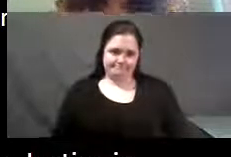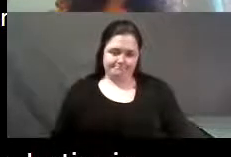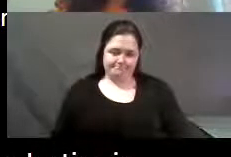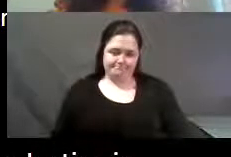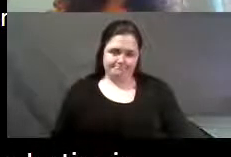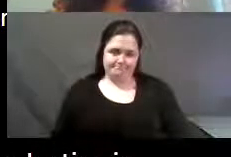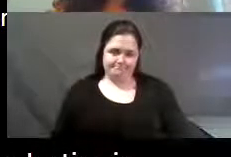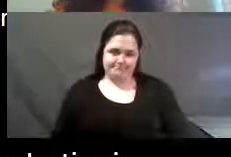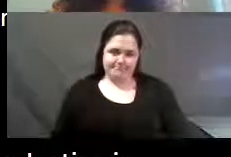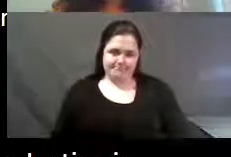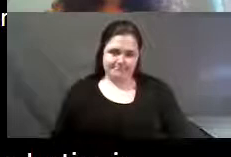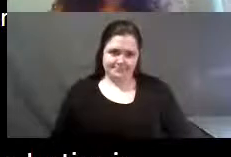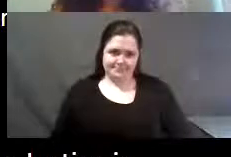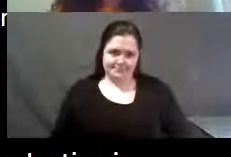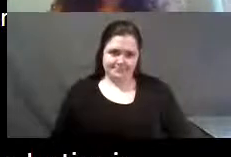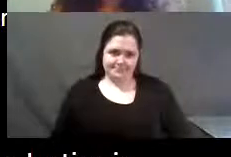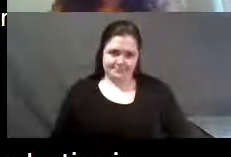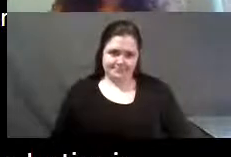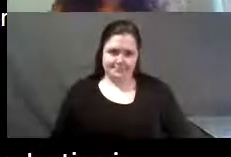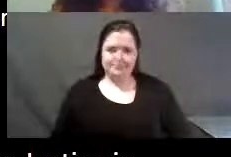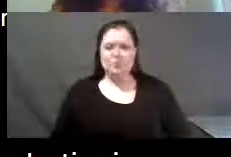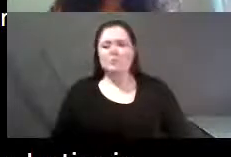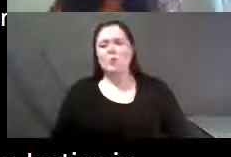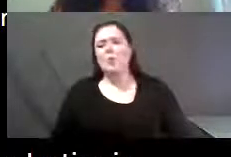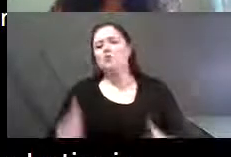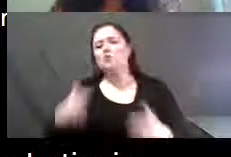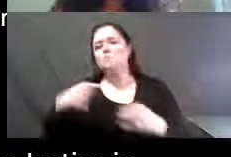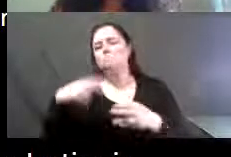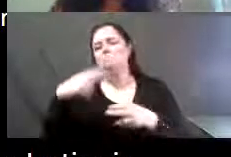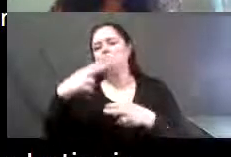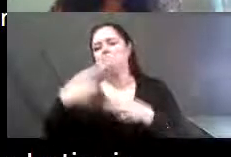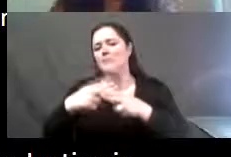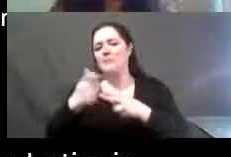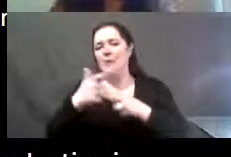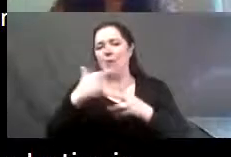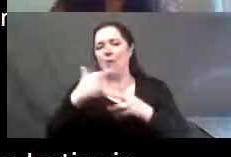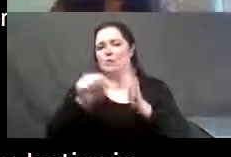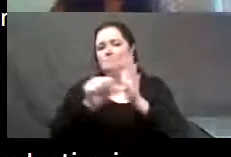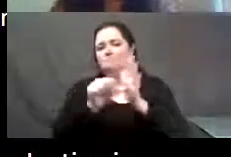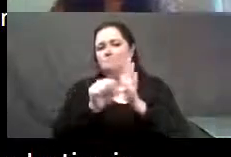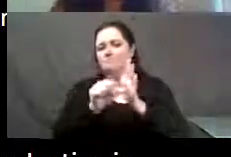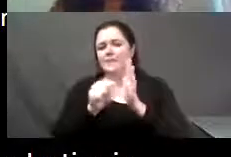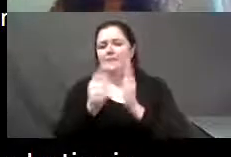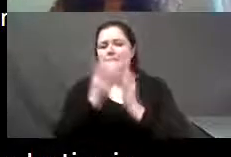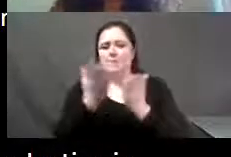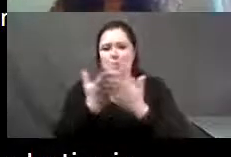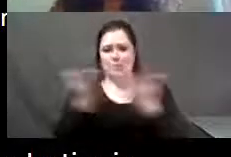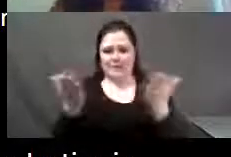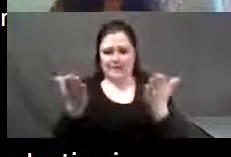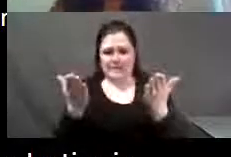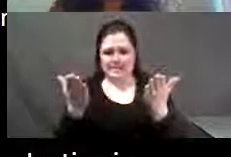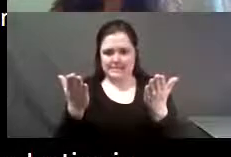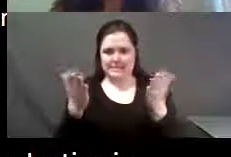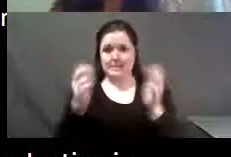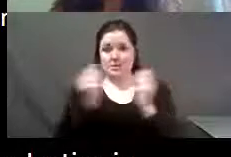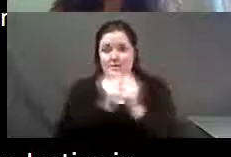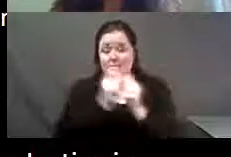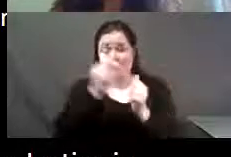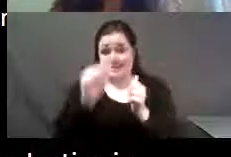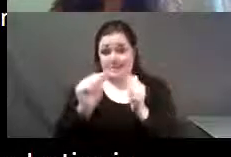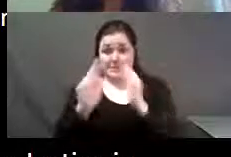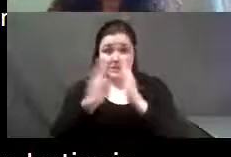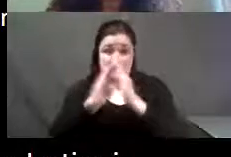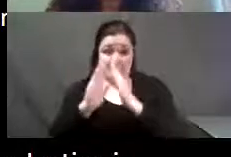So, just to talk a little bit, I wanted to highlight some things that the disability community